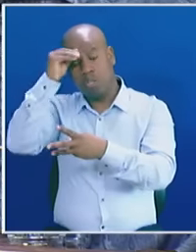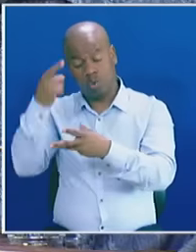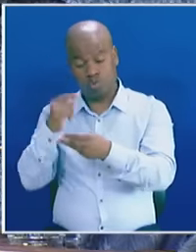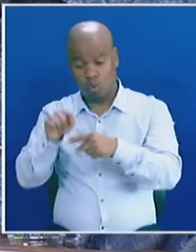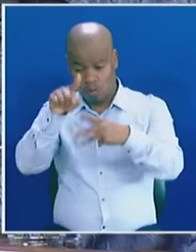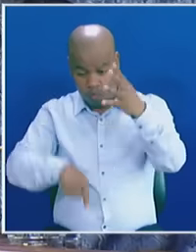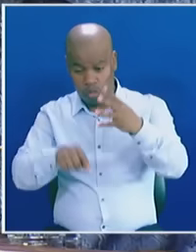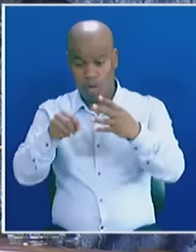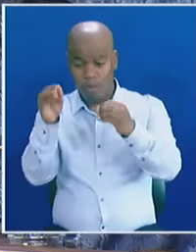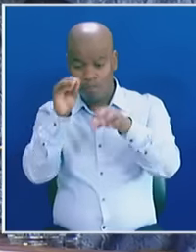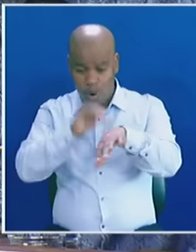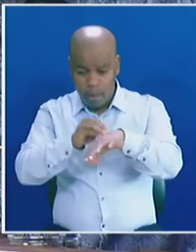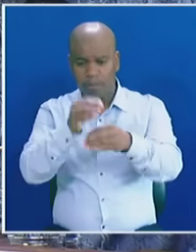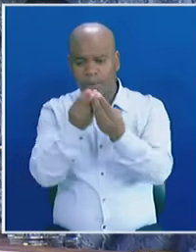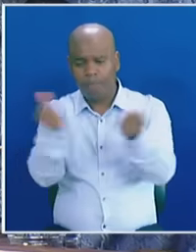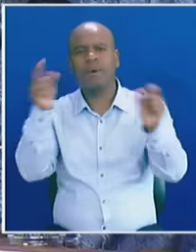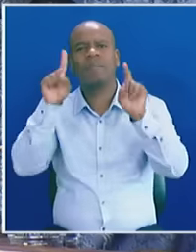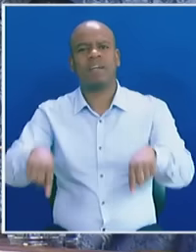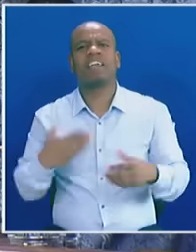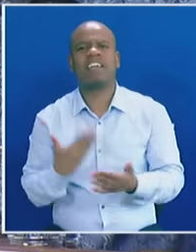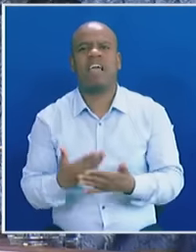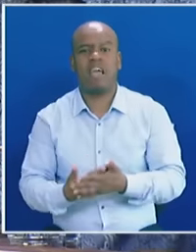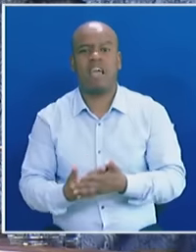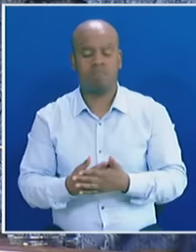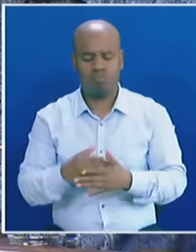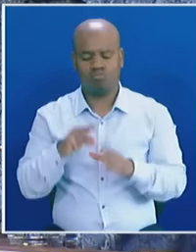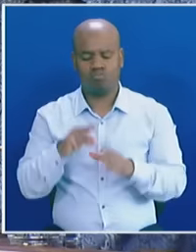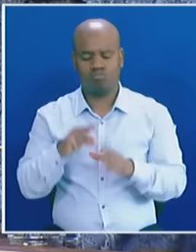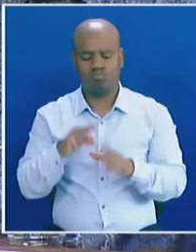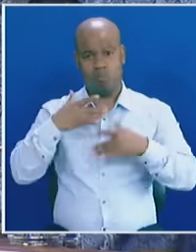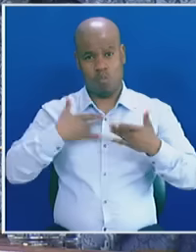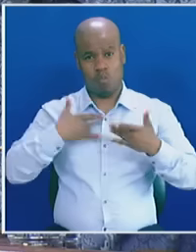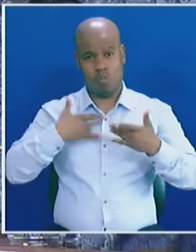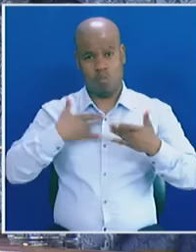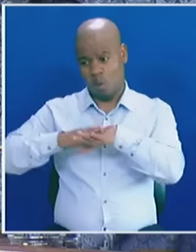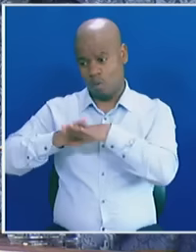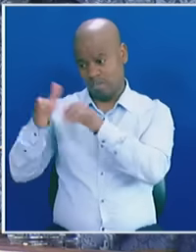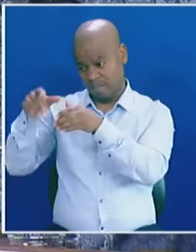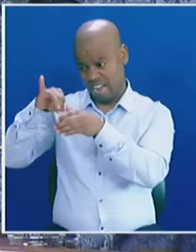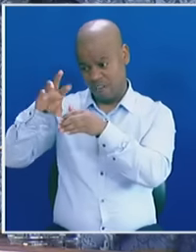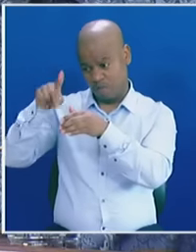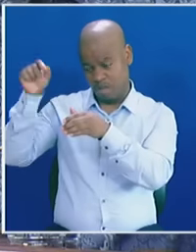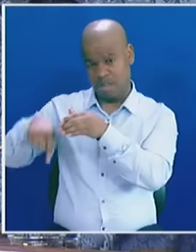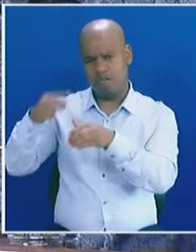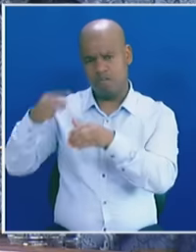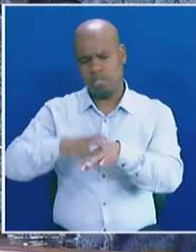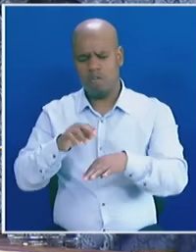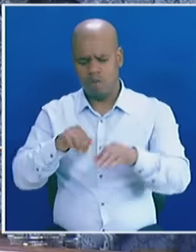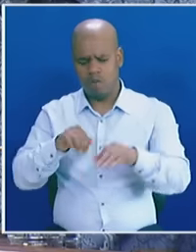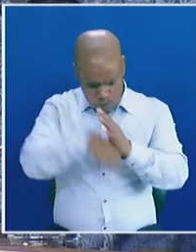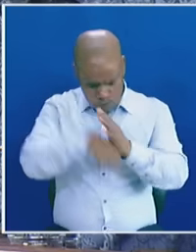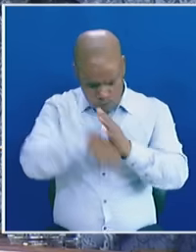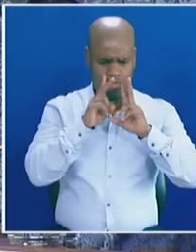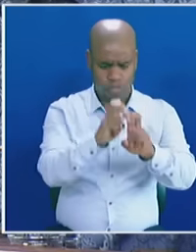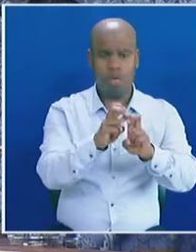activities. An issue that also remains of concern to the IFP and requires a comprehensive investigation and